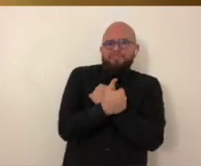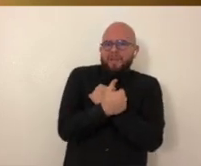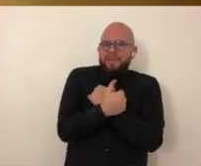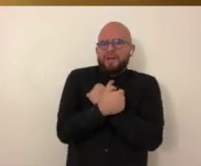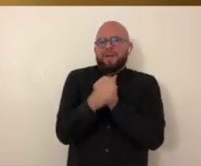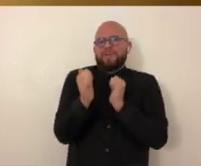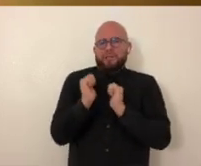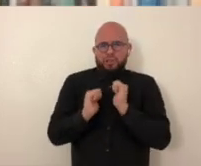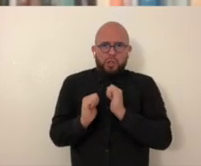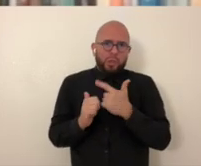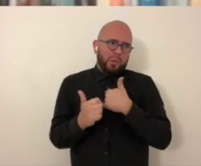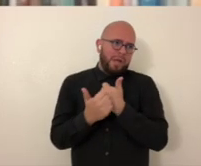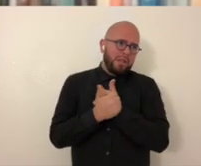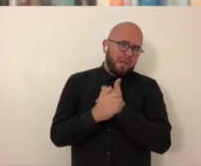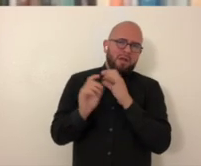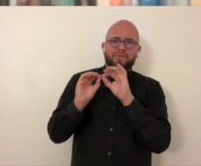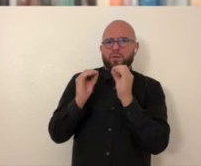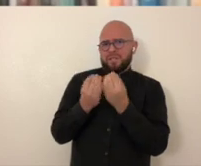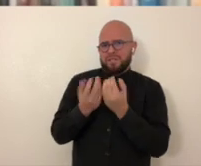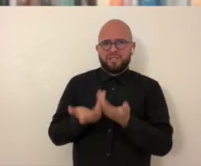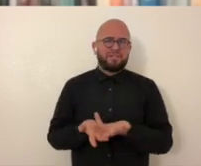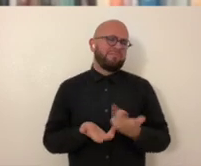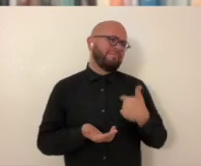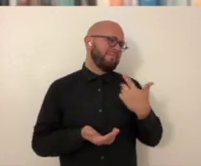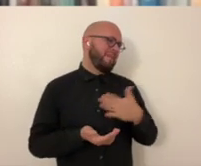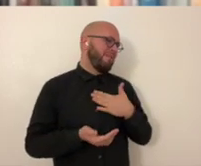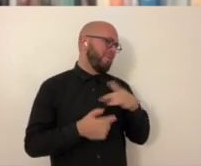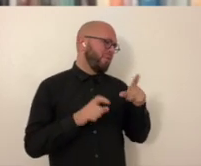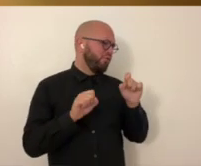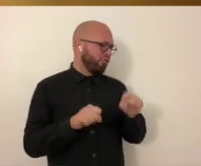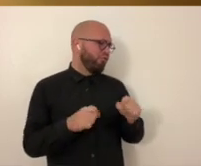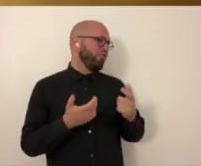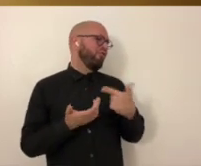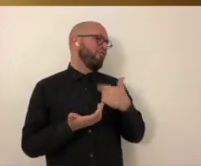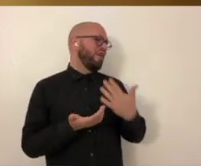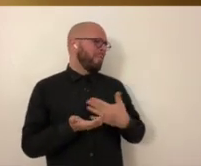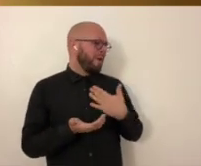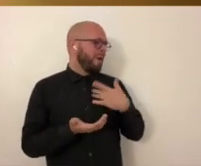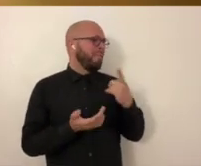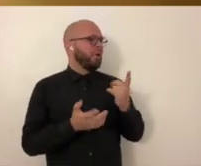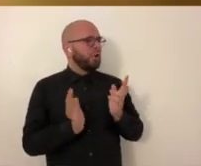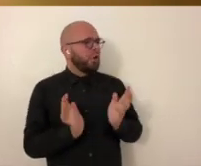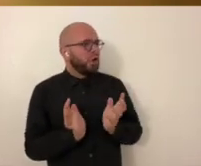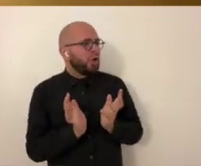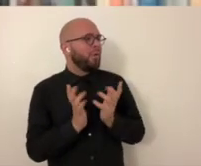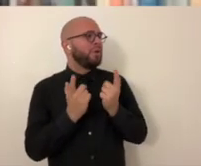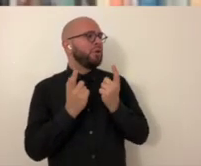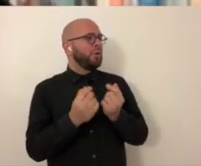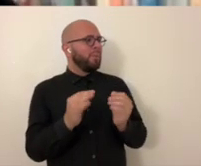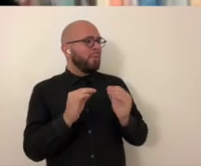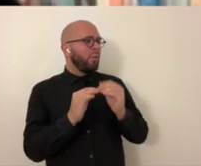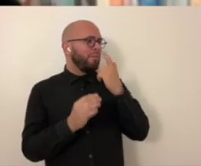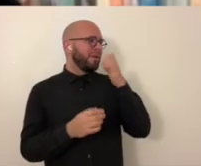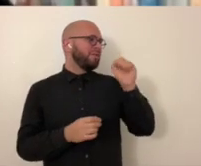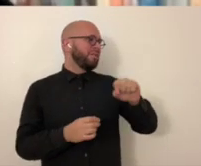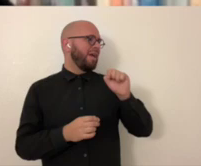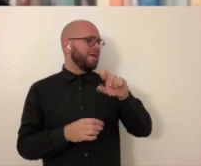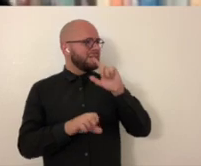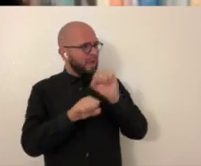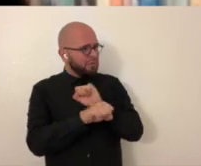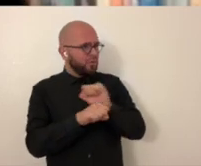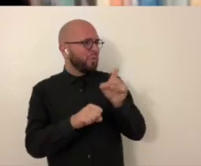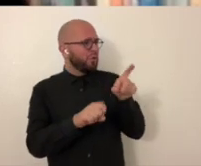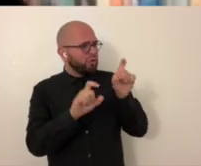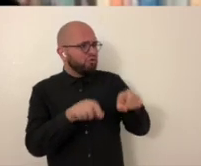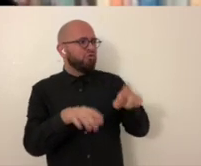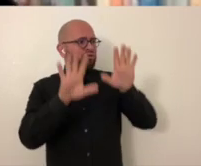continue. So I love the this show and this organization. I'm so glad you could do it. I'm so glad it would